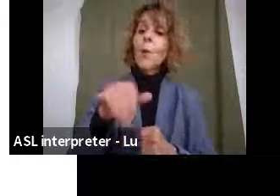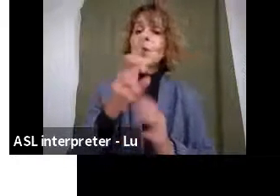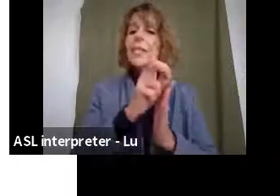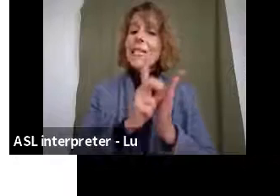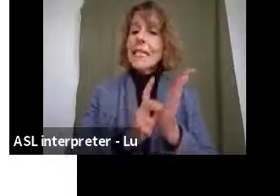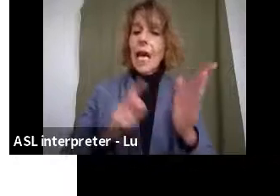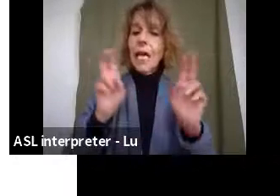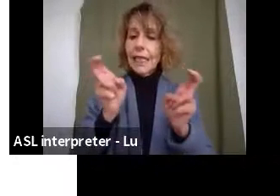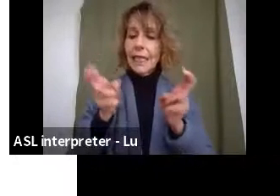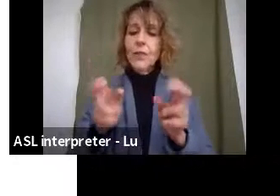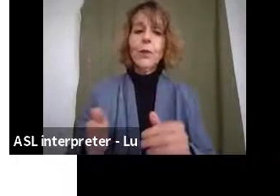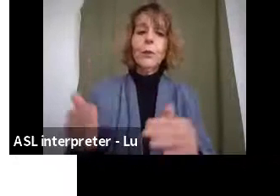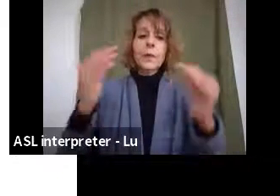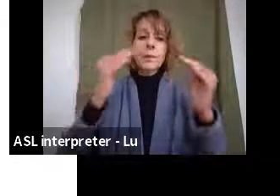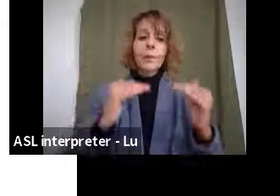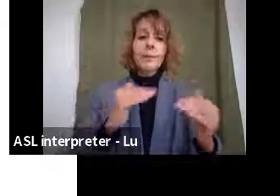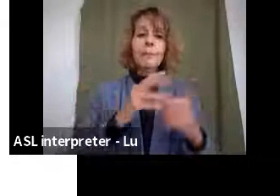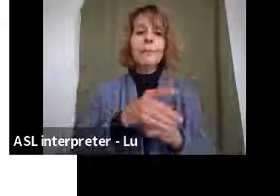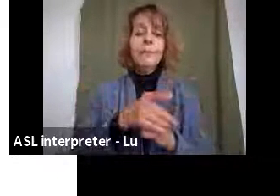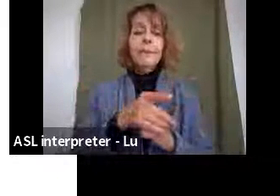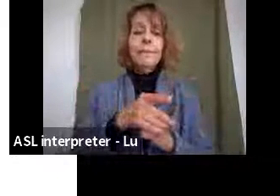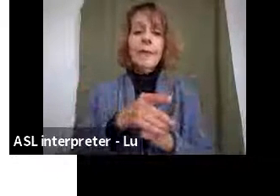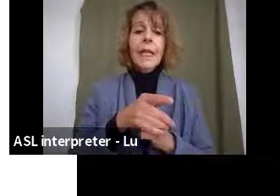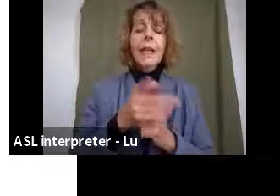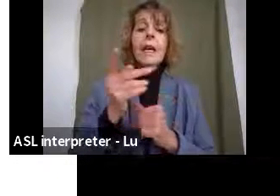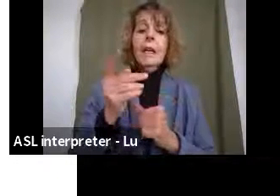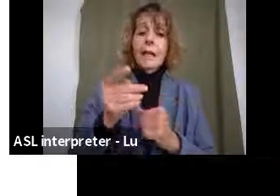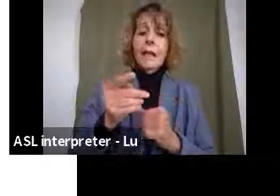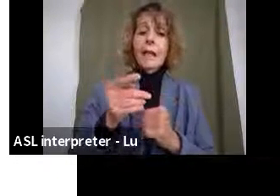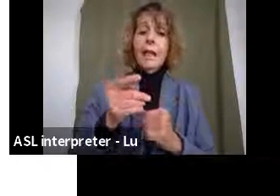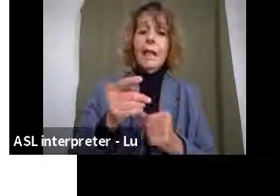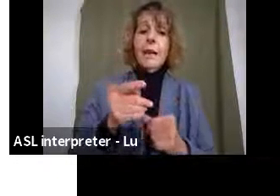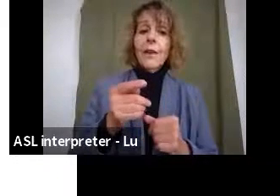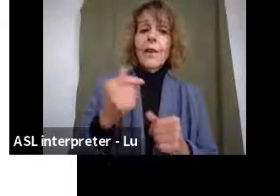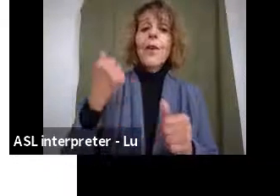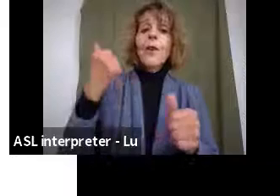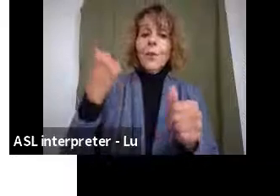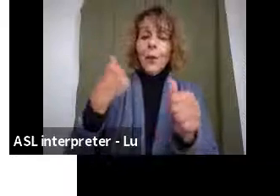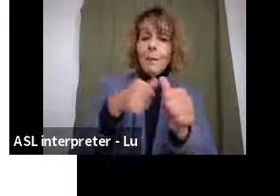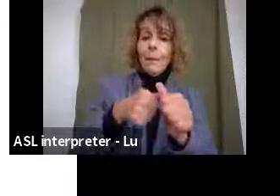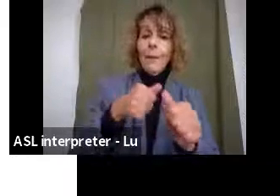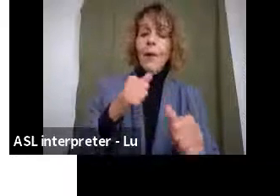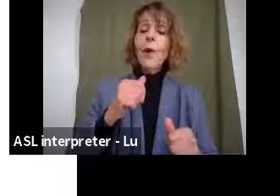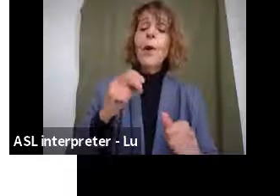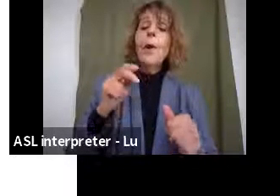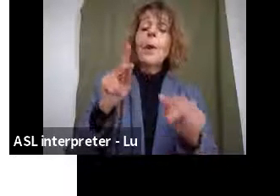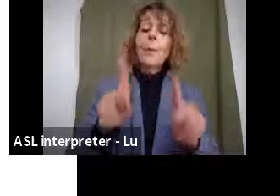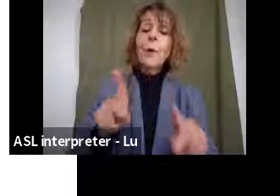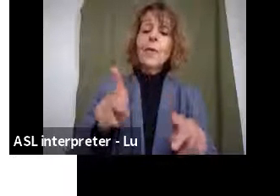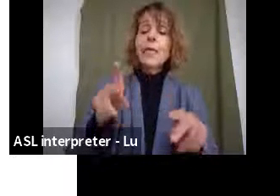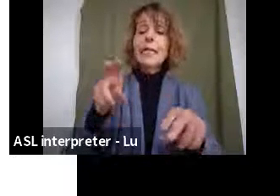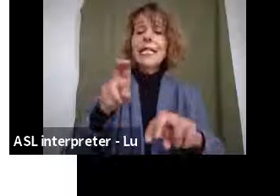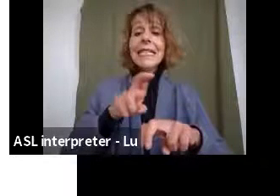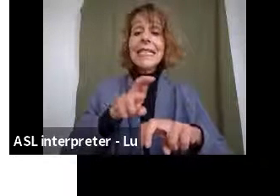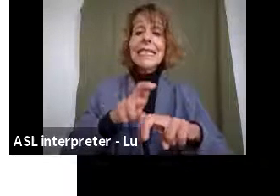remember that the person's mobility device is a part of their personal space, so don't touch